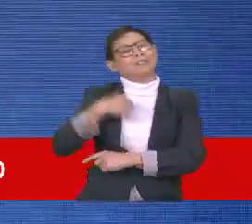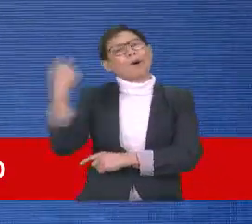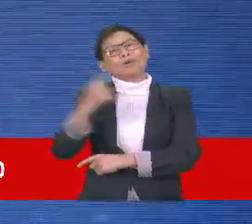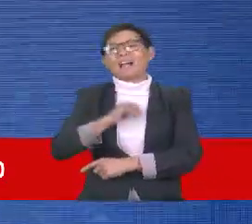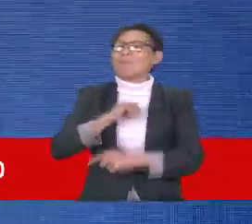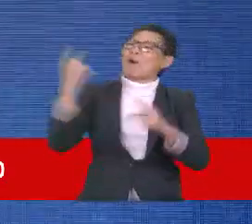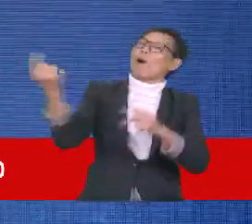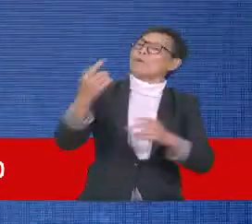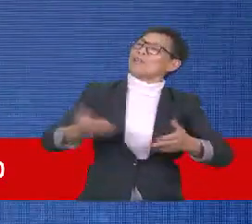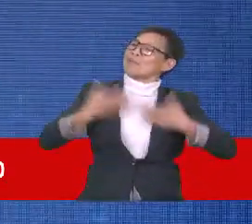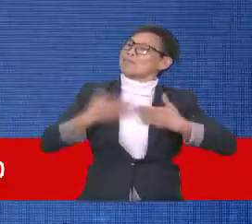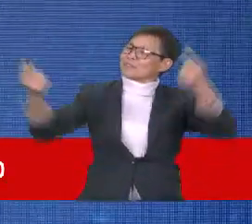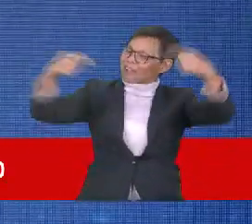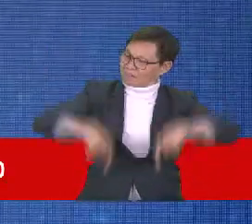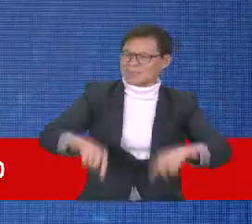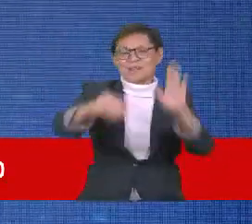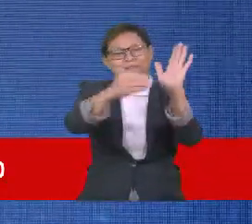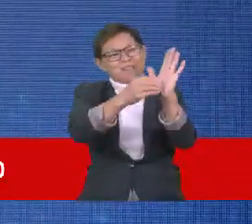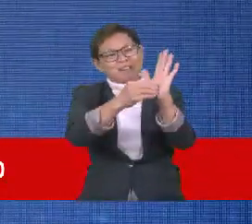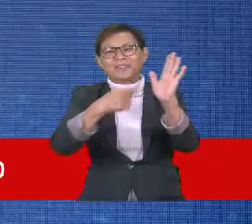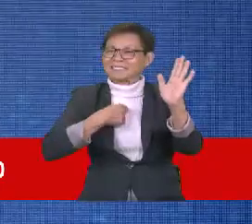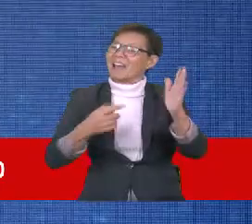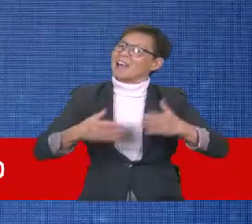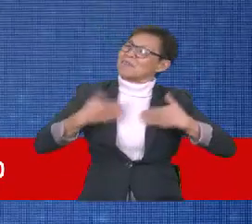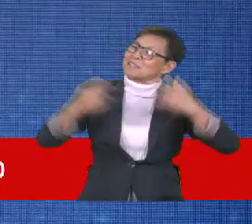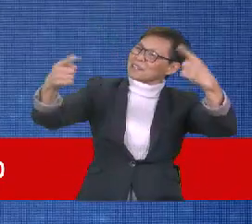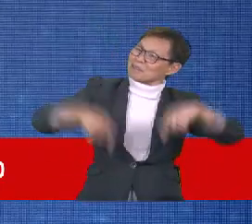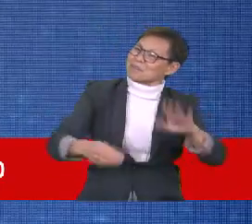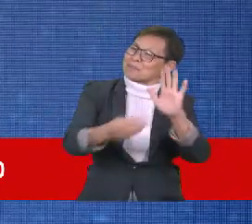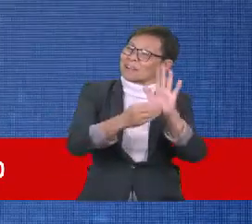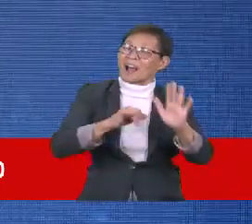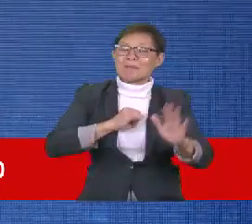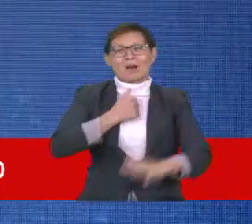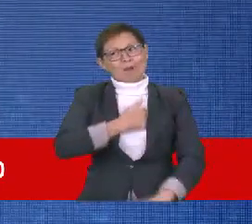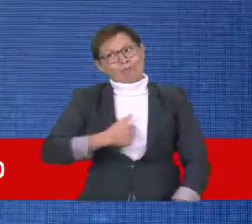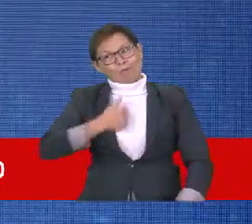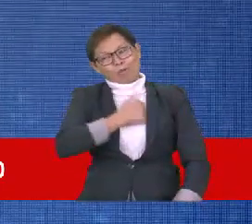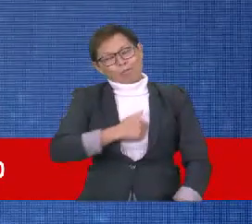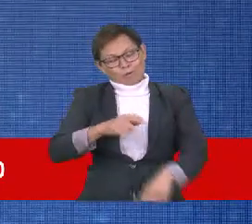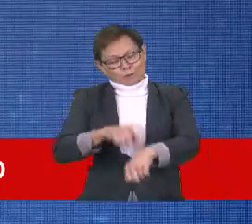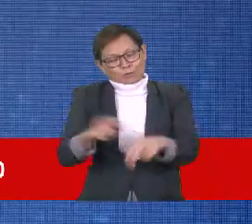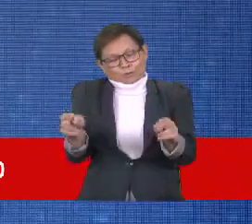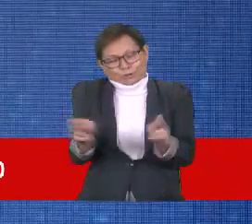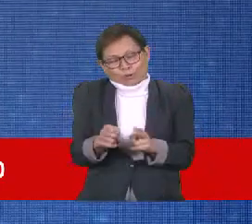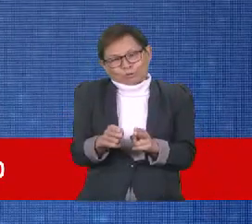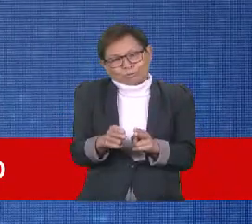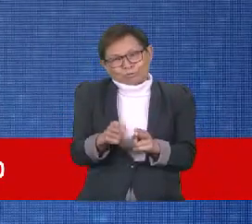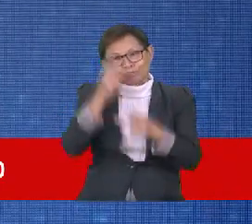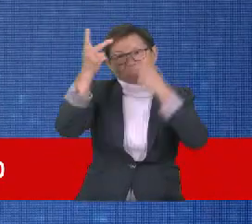I'm always happy to be back here in Bangkok, and I must apologize in the short trip. I'm not able to